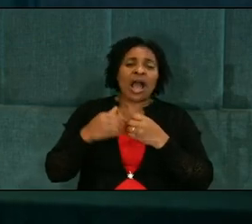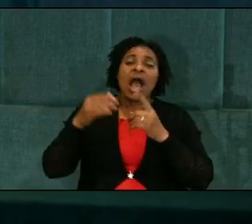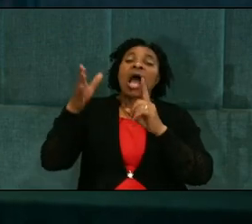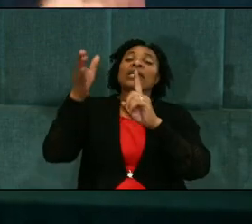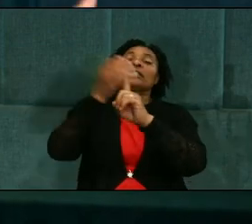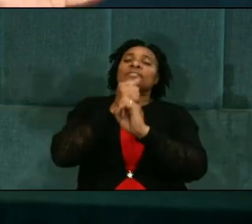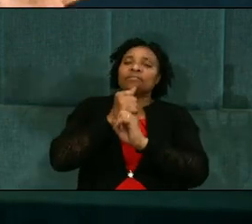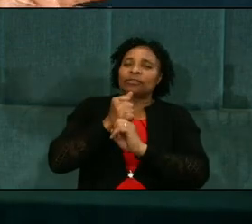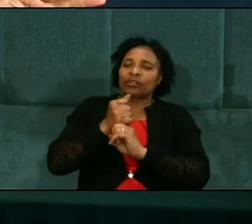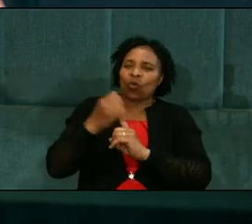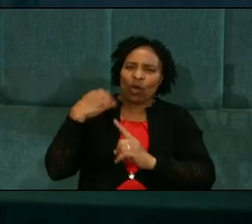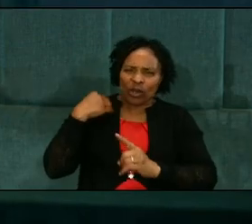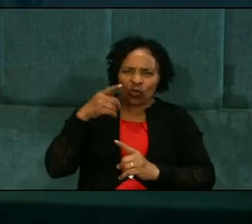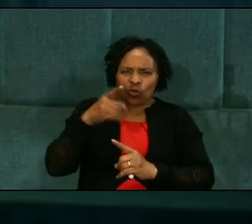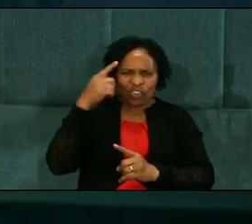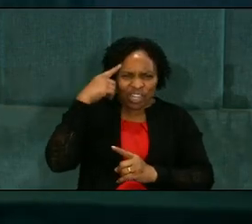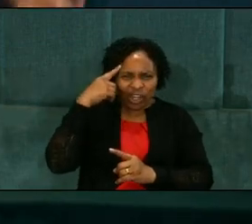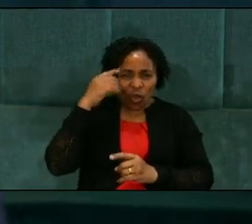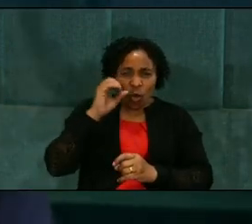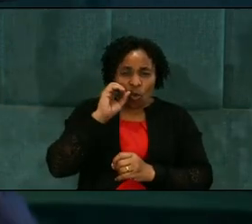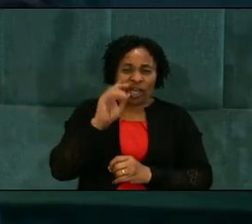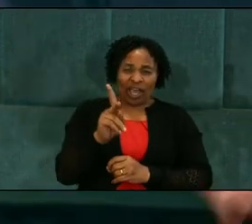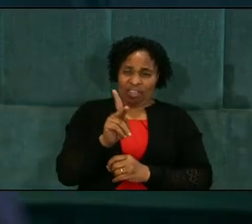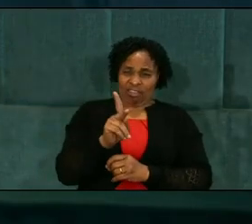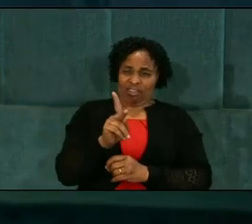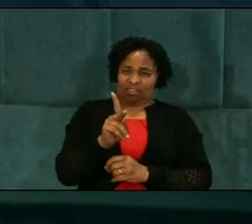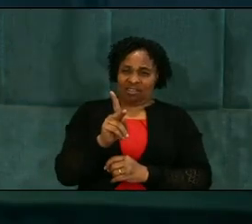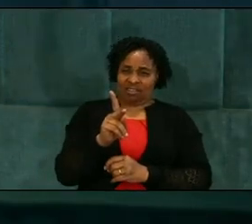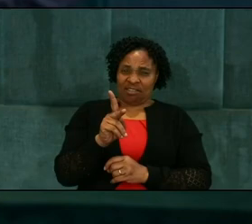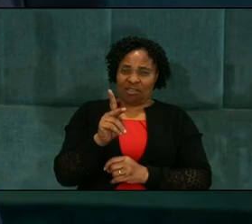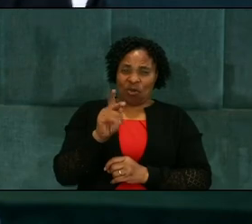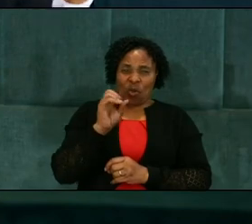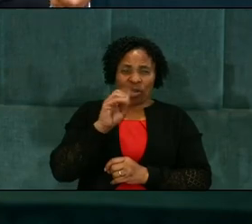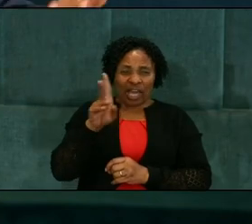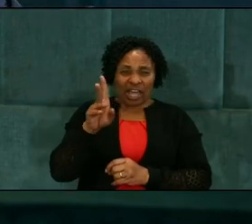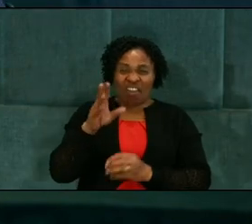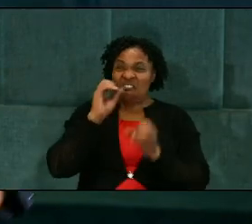need anything. You think you're okay. You think you're ready for the pickup.